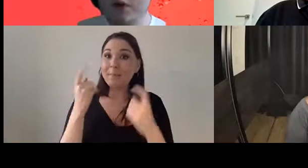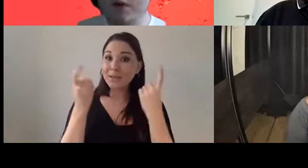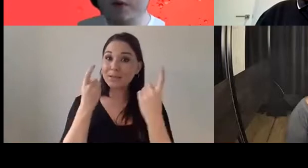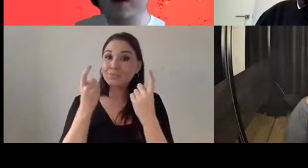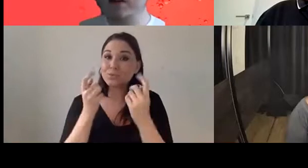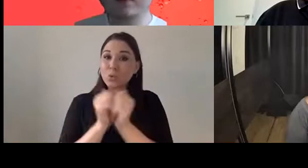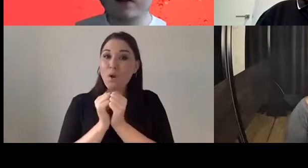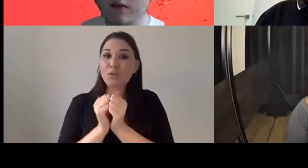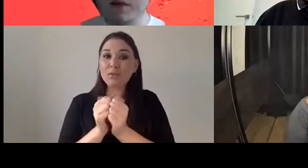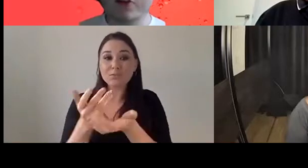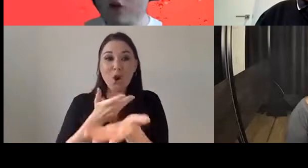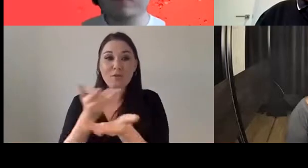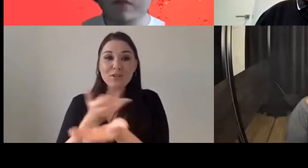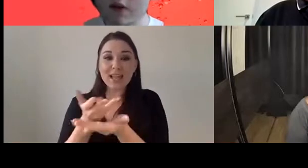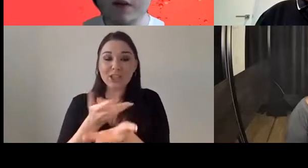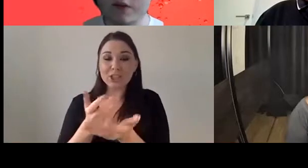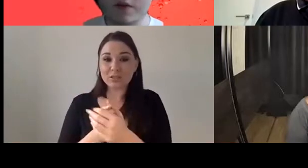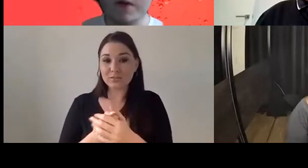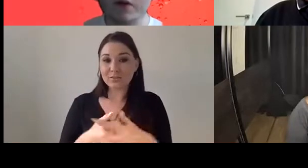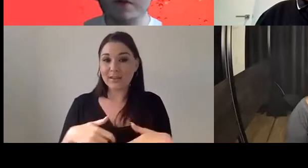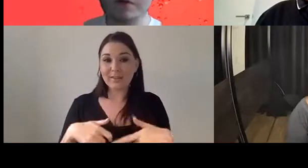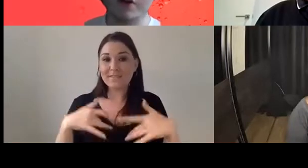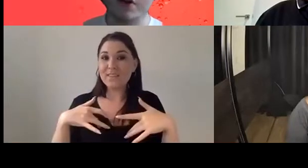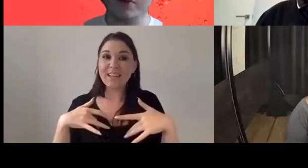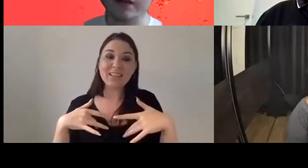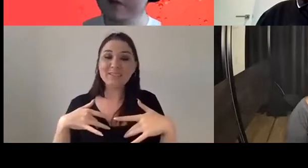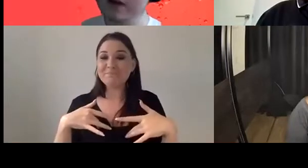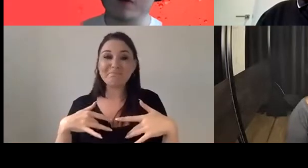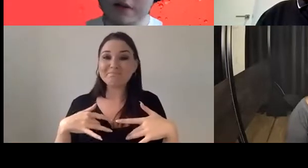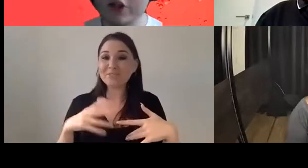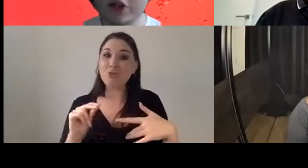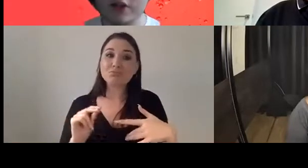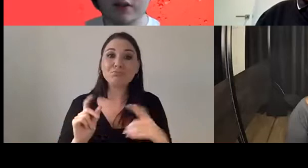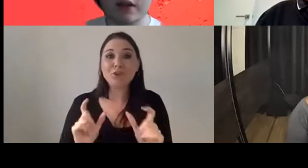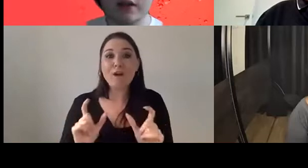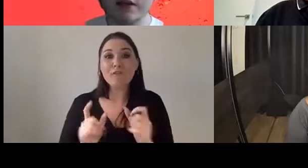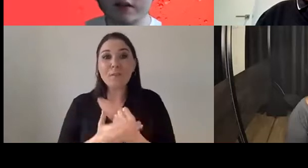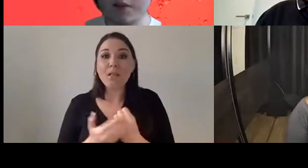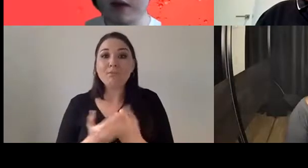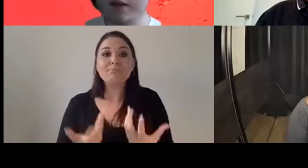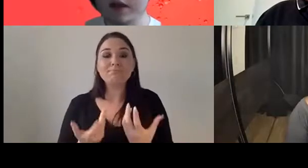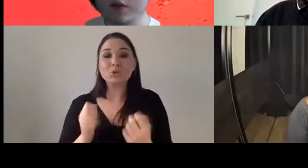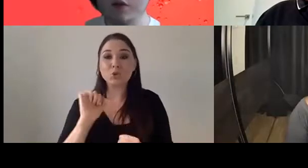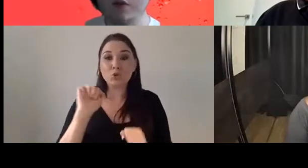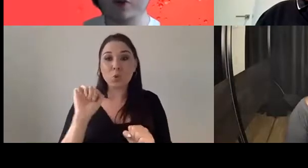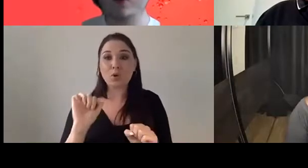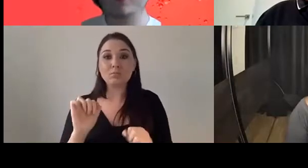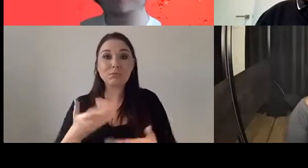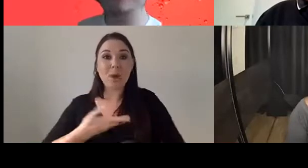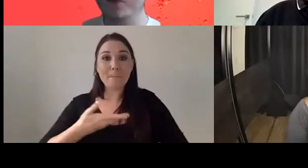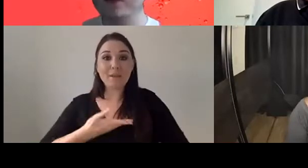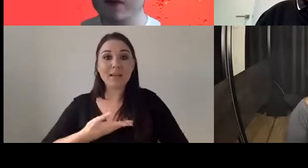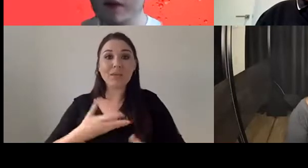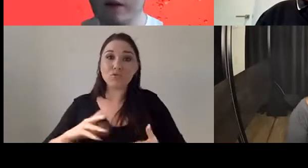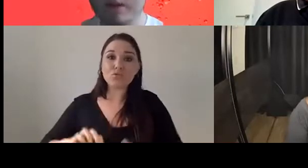And if you're feeling like maybe you don't sort of feel as comfortable at your company, have that conversation as the panel have said, or create